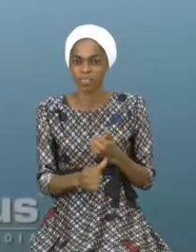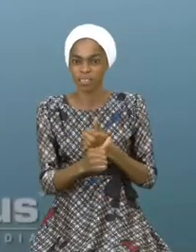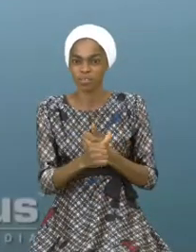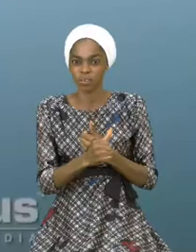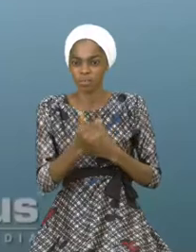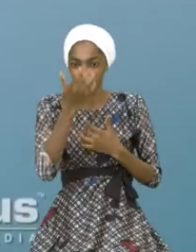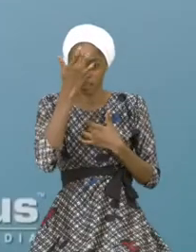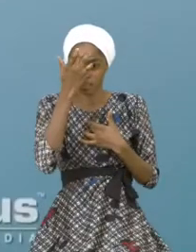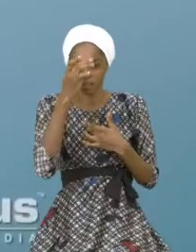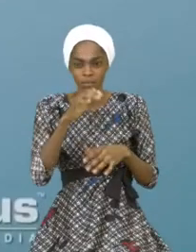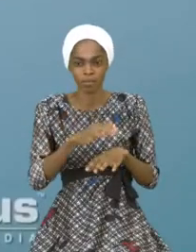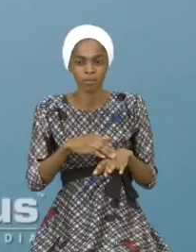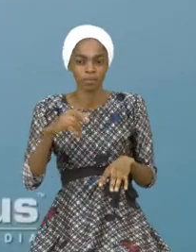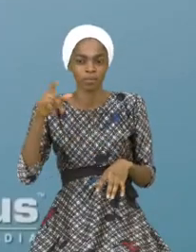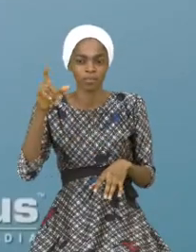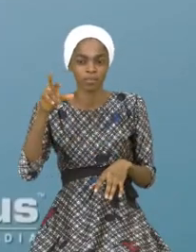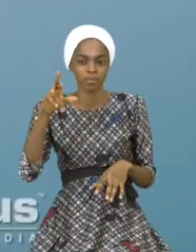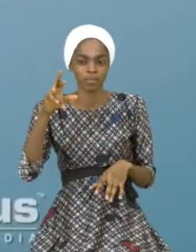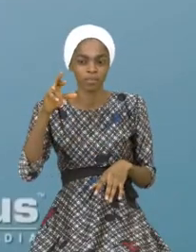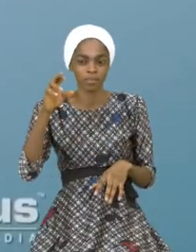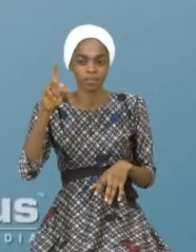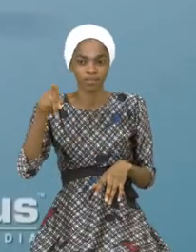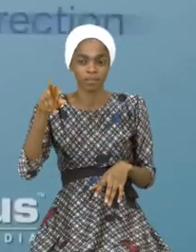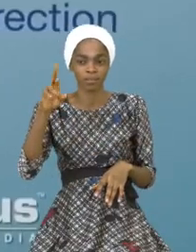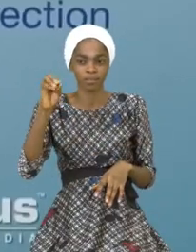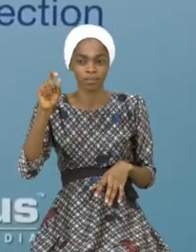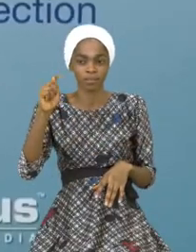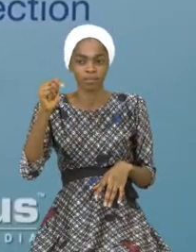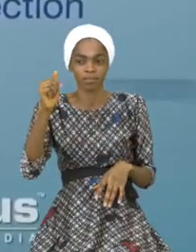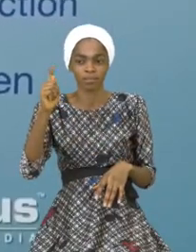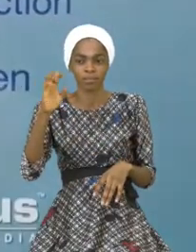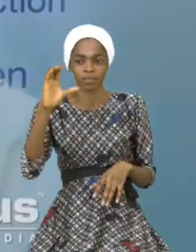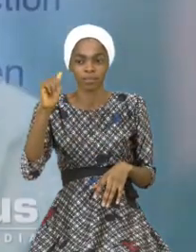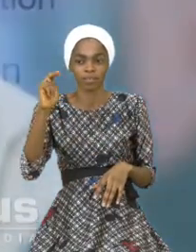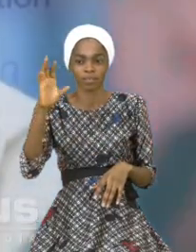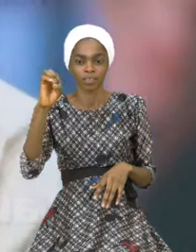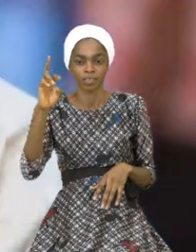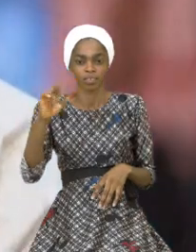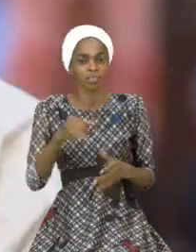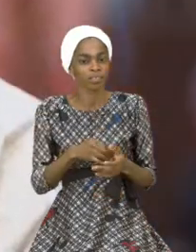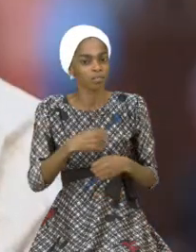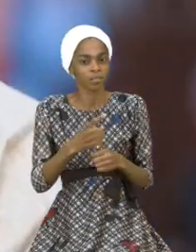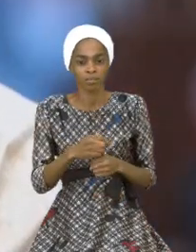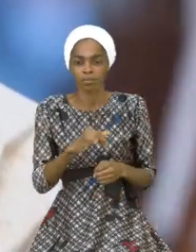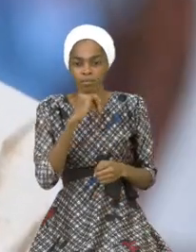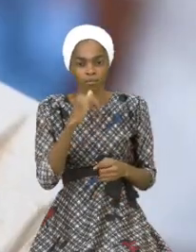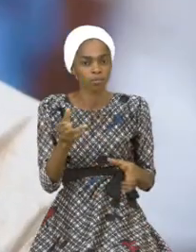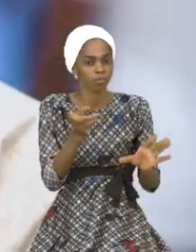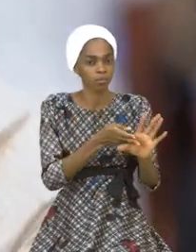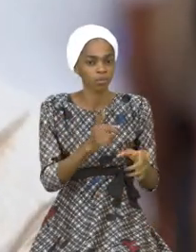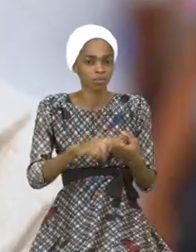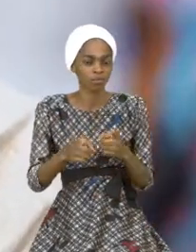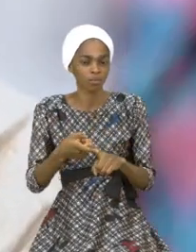cancer. This makes me not to associate myself with friends whenever I'm outing because of the odor I